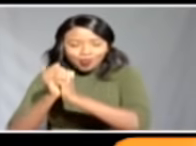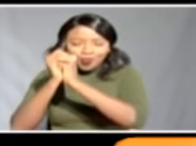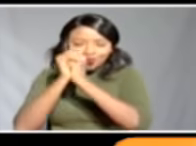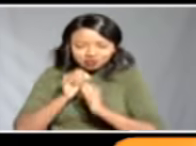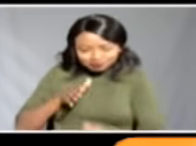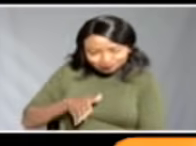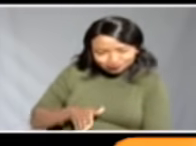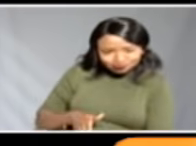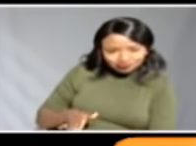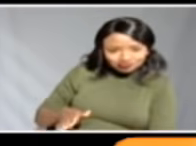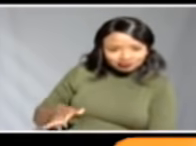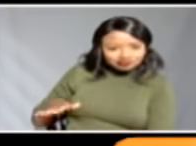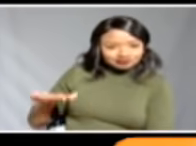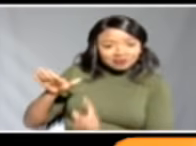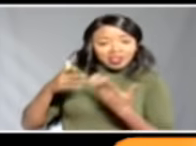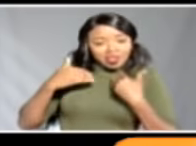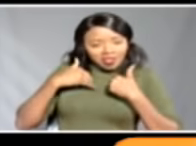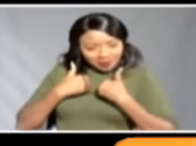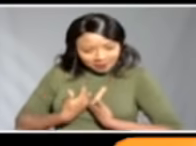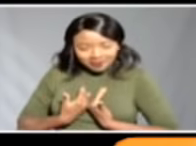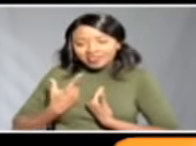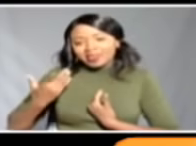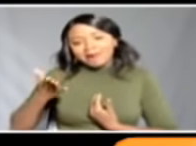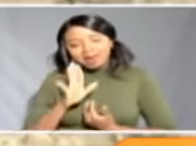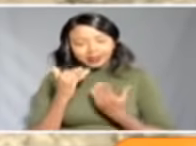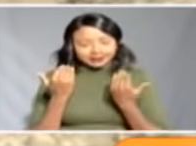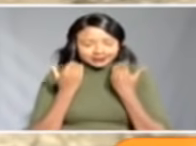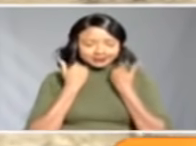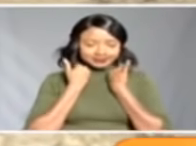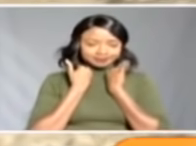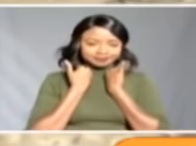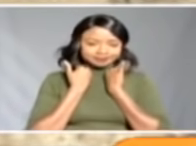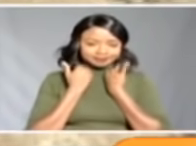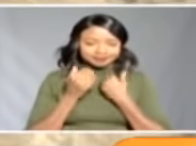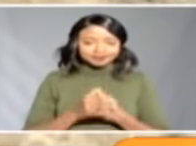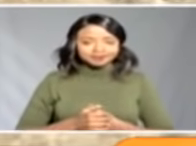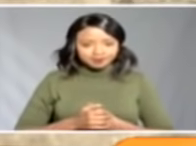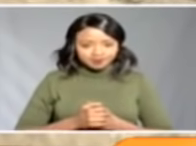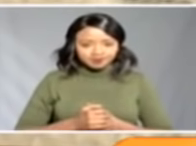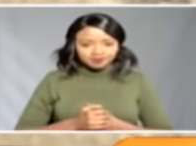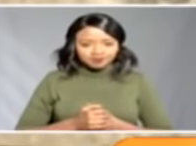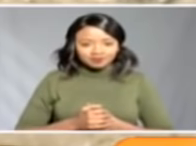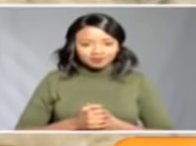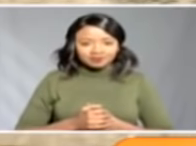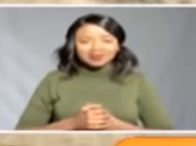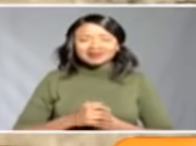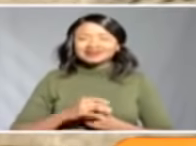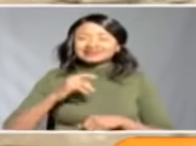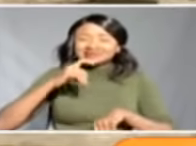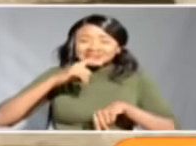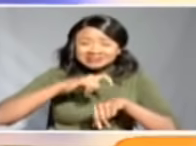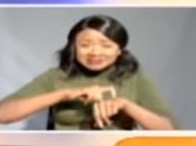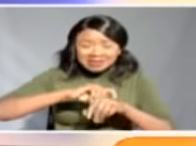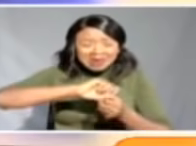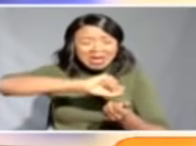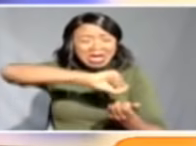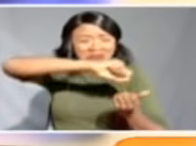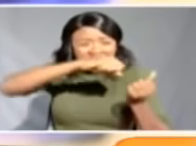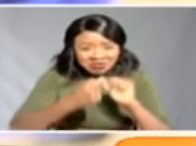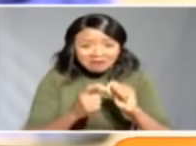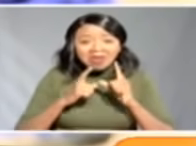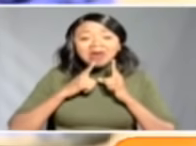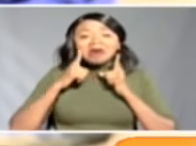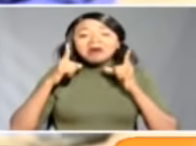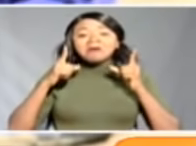wanaomba. Wakichoka sasa wanaenda kulala. After every defilement, the man of the cloth